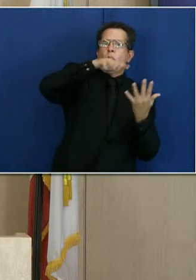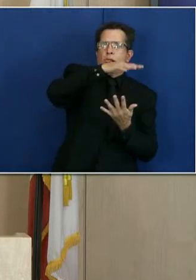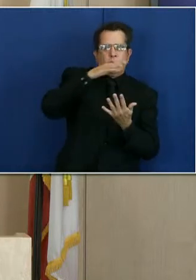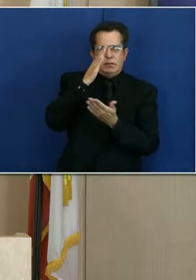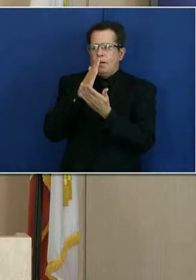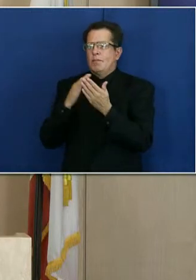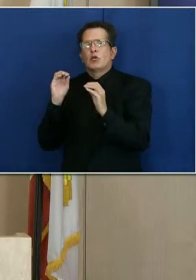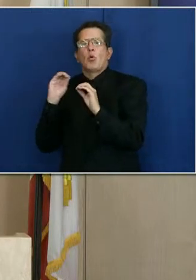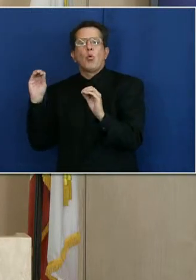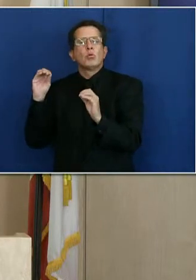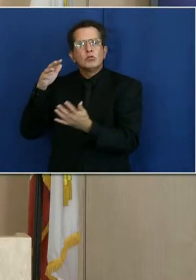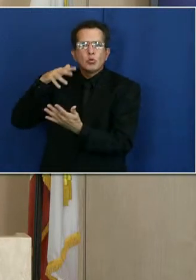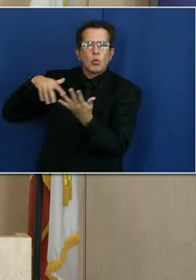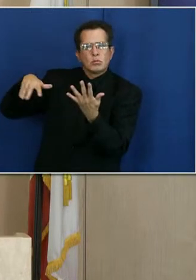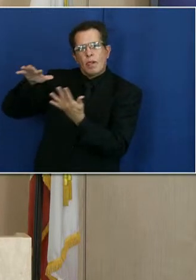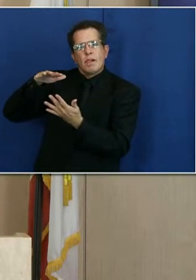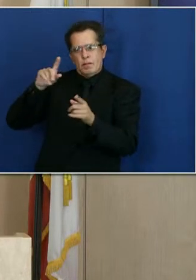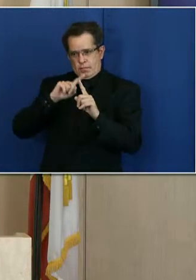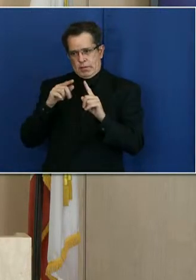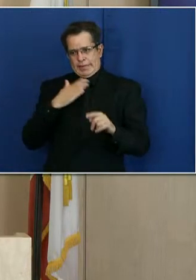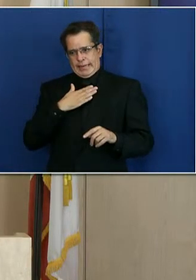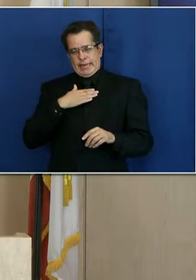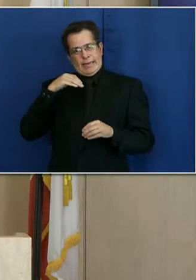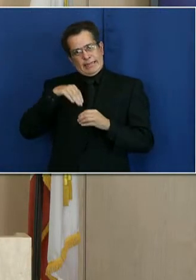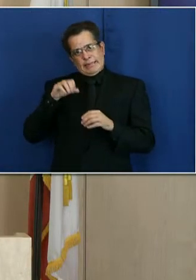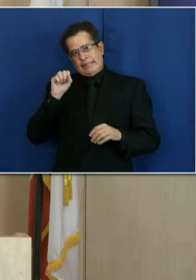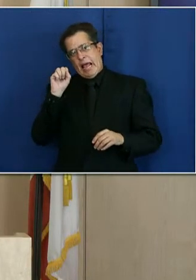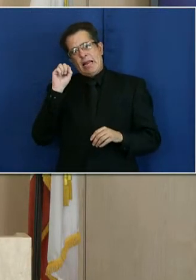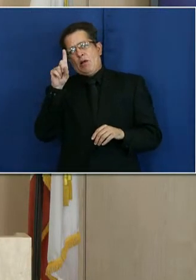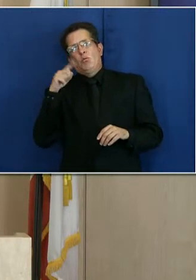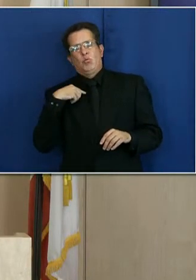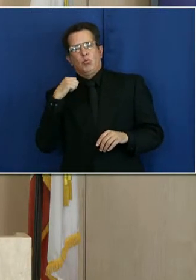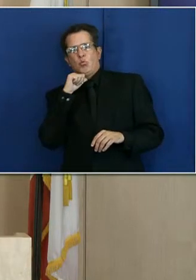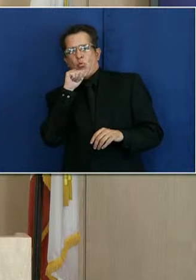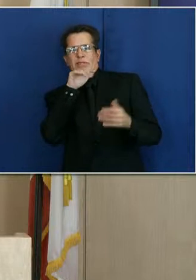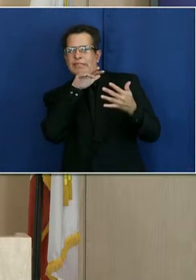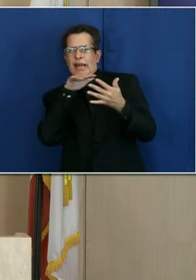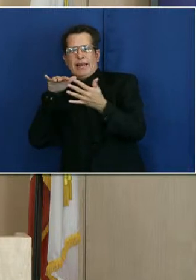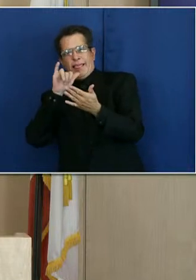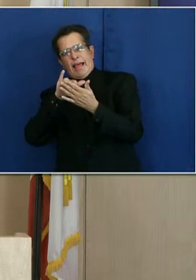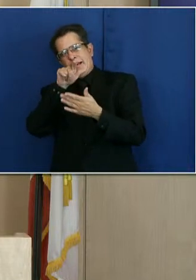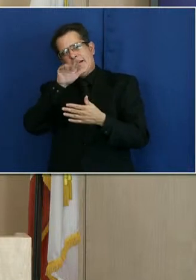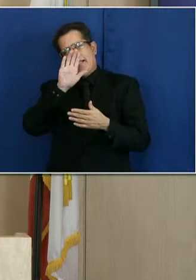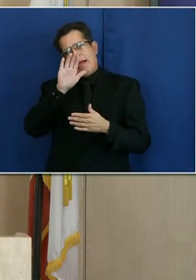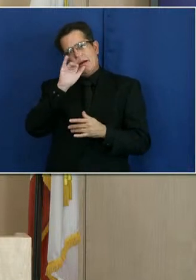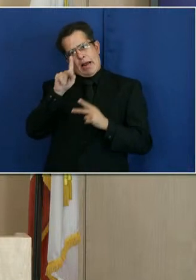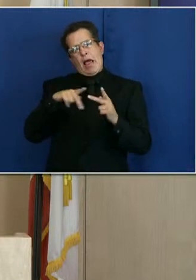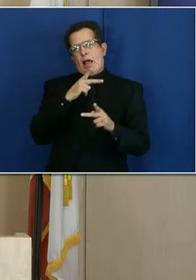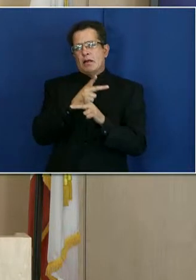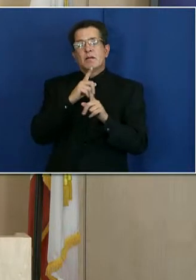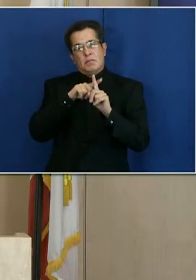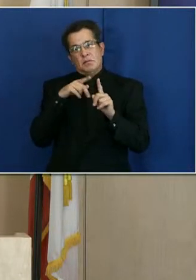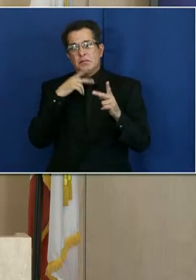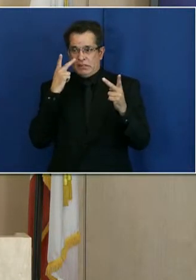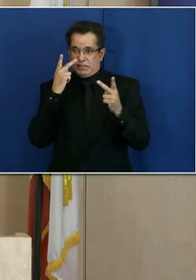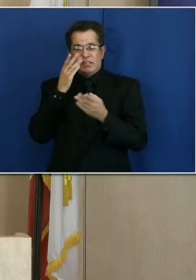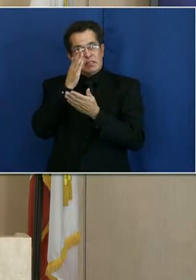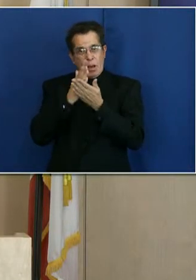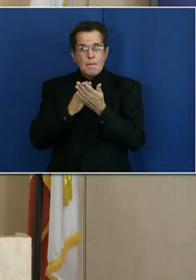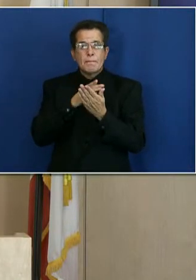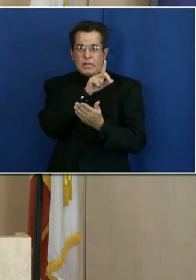have not done that kind of study here in San Diego, but it stands to reason that there may be people who are